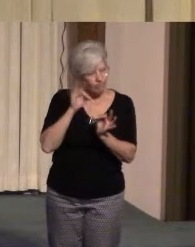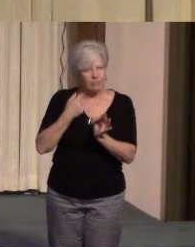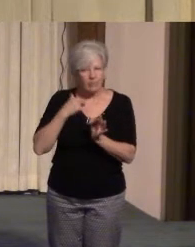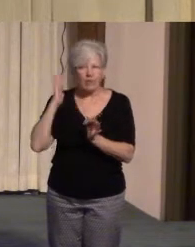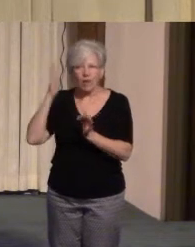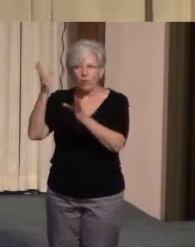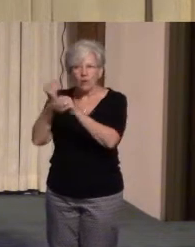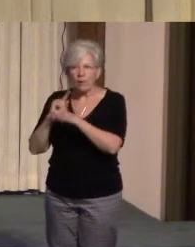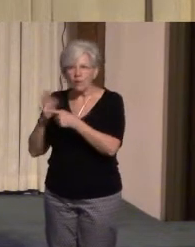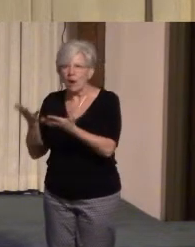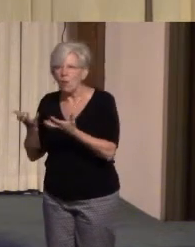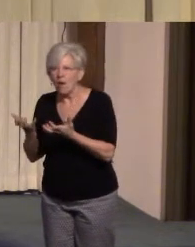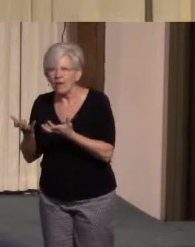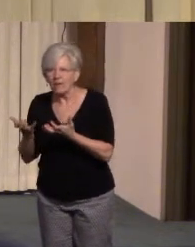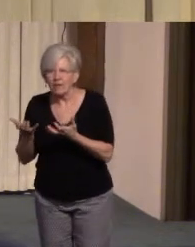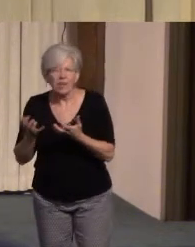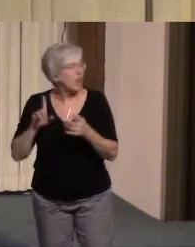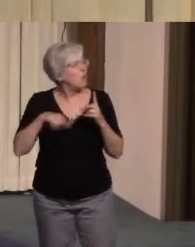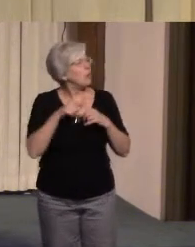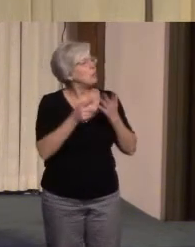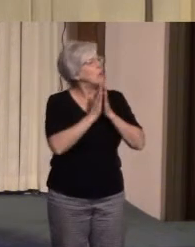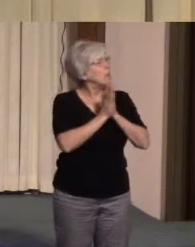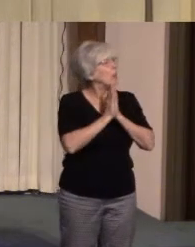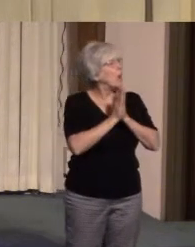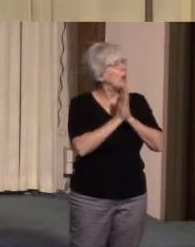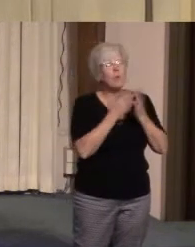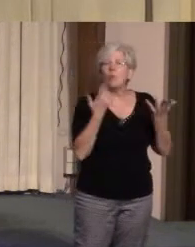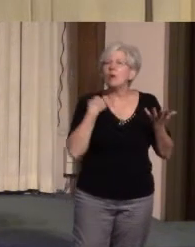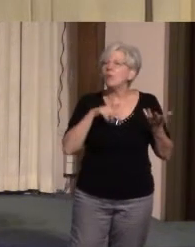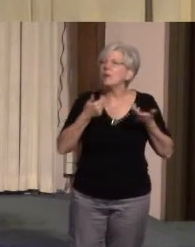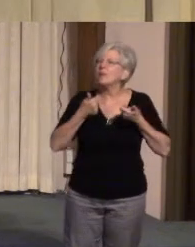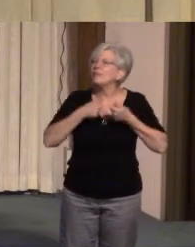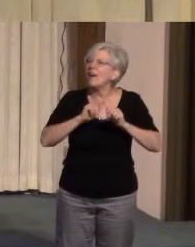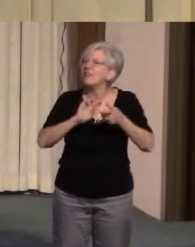trying to change? Are we trying to change God's mind?